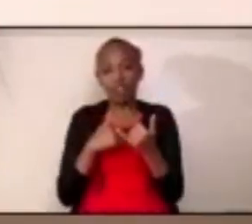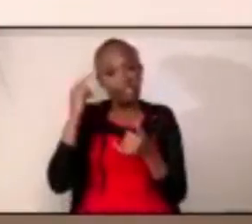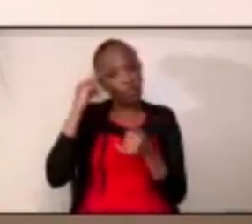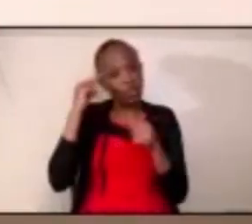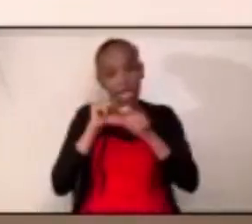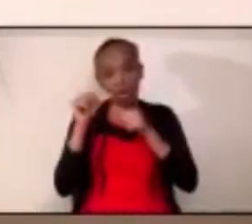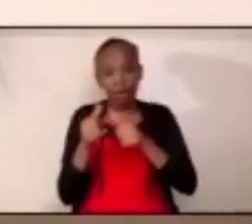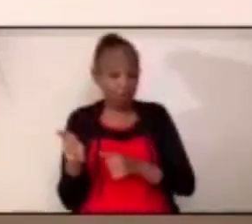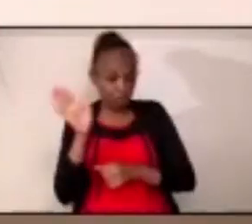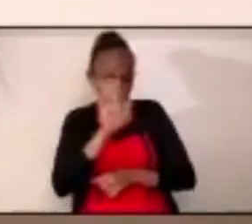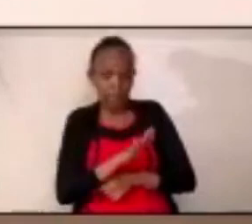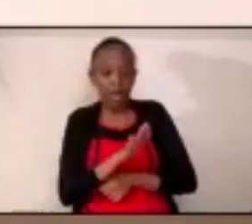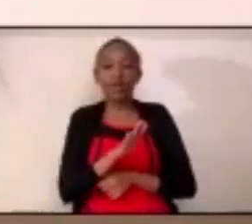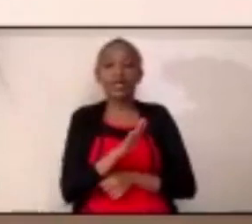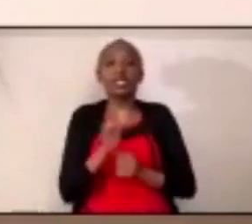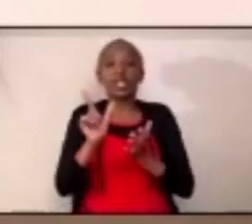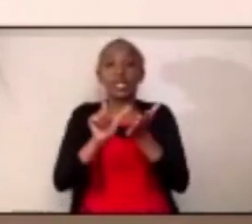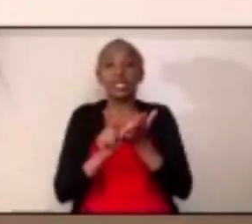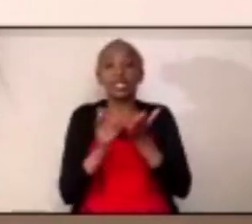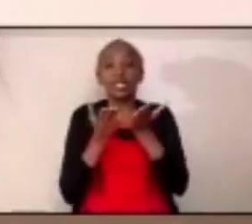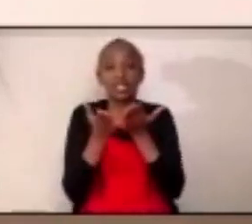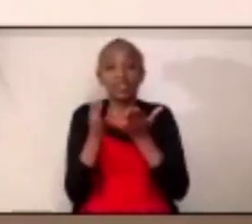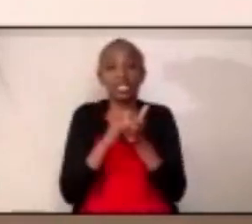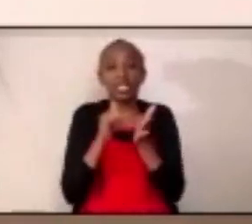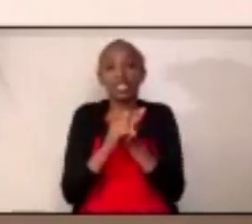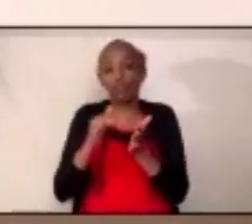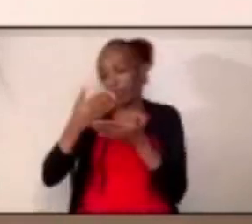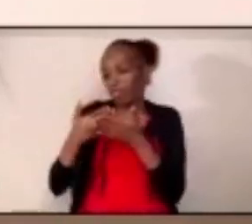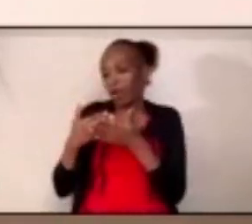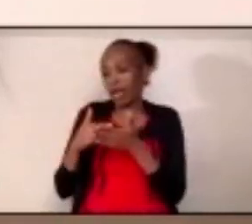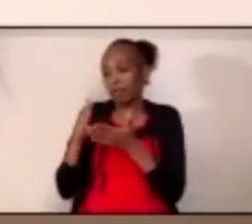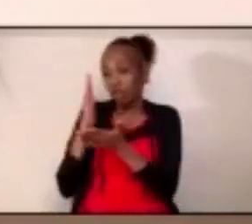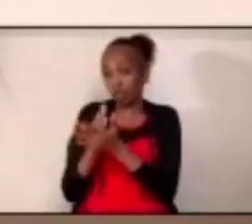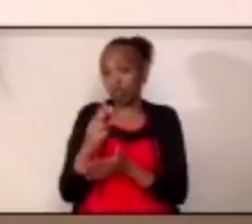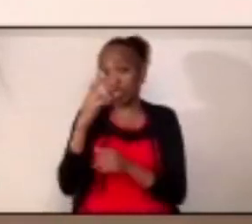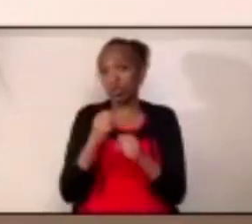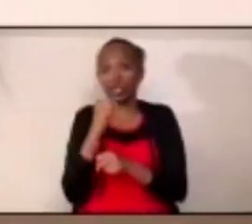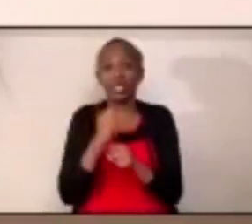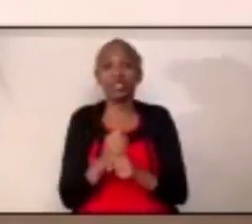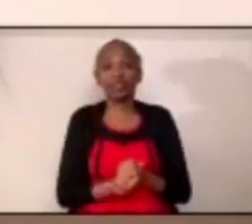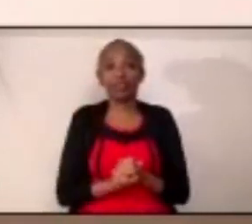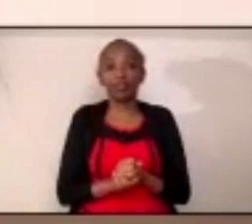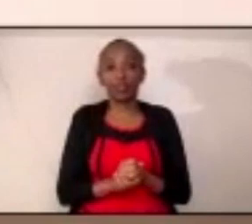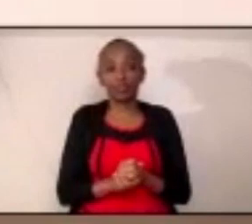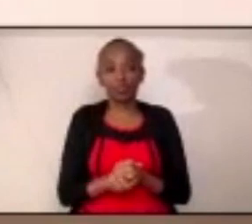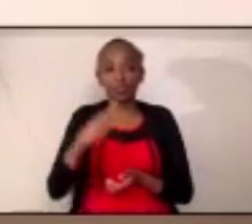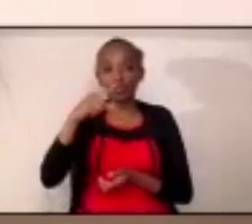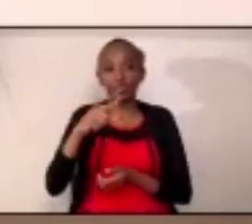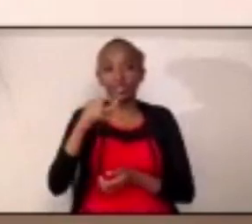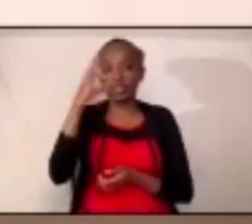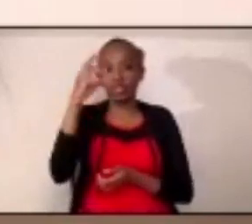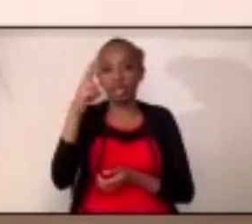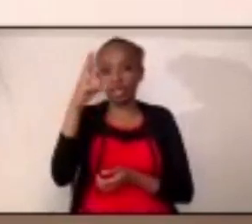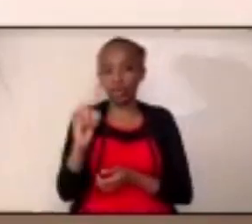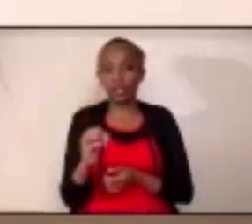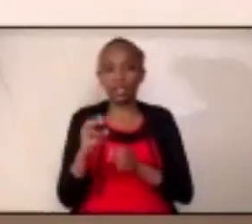about resuming the debt servicing that had been suspended for 2 years. The G20 Common Framework